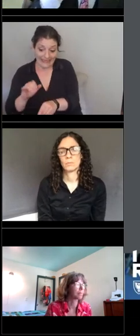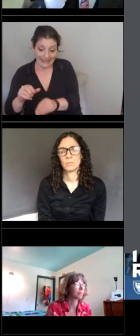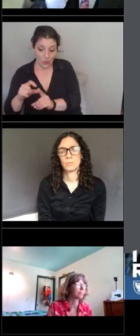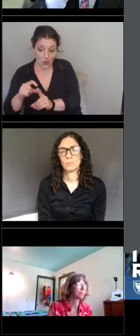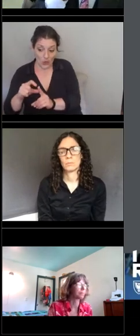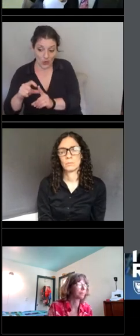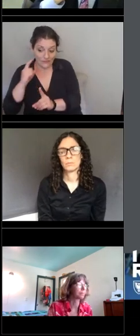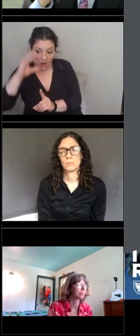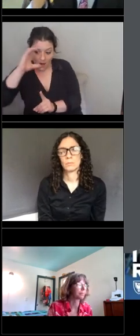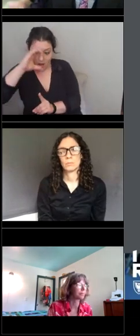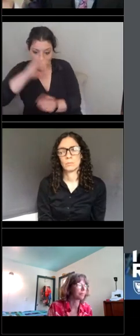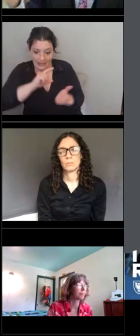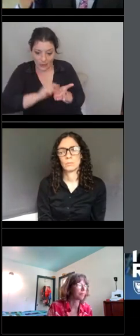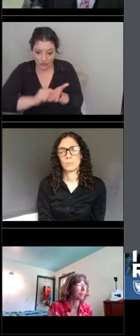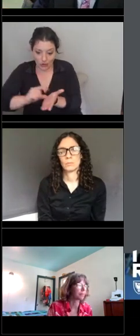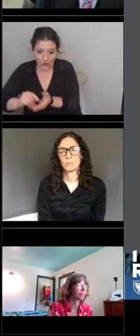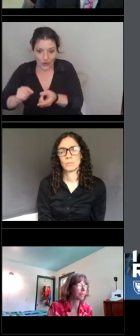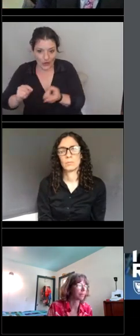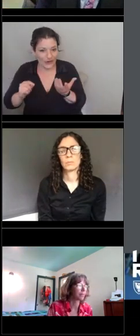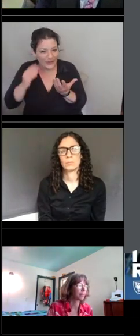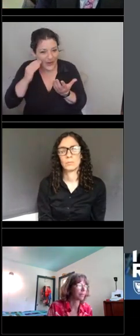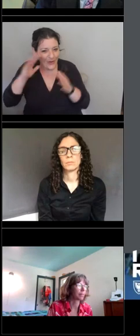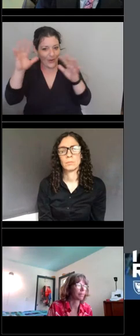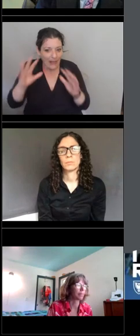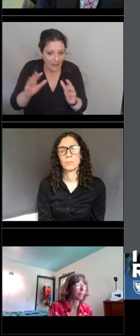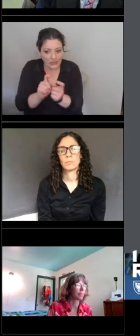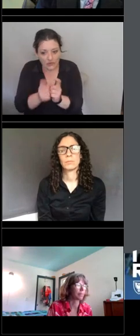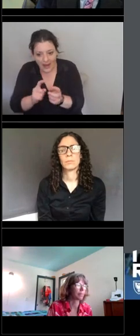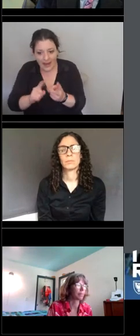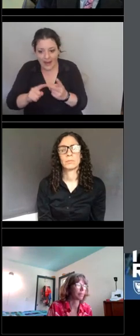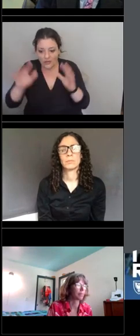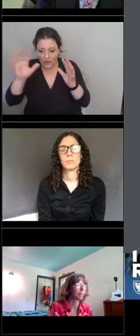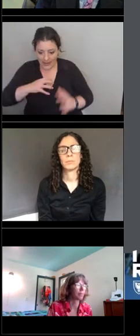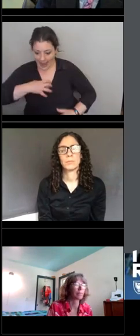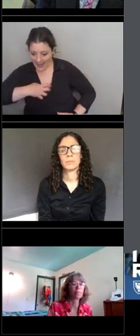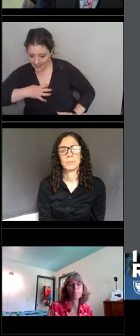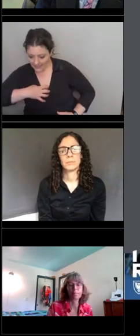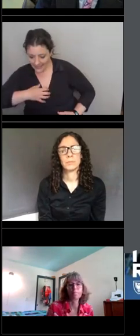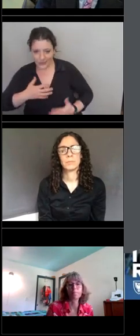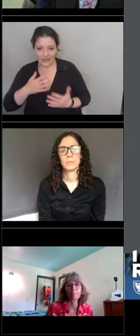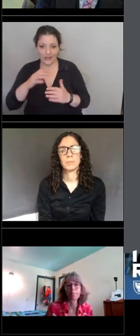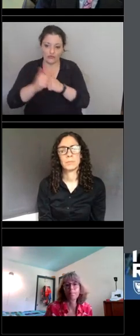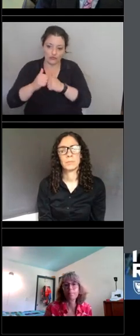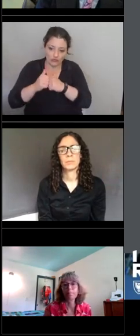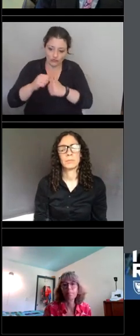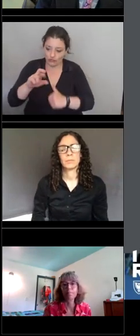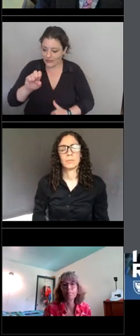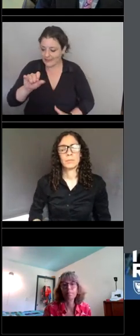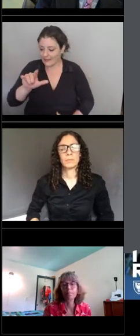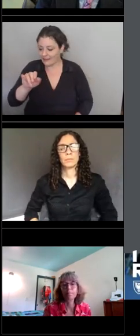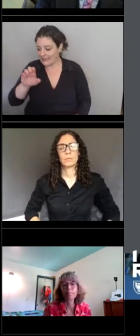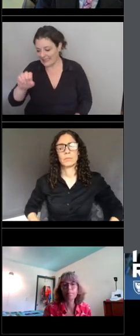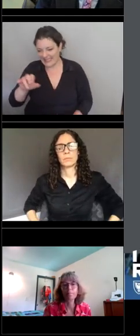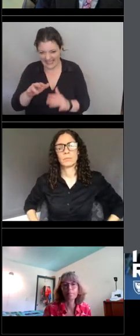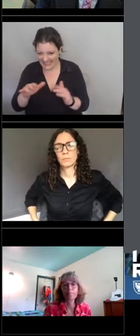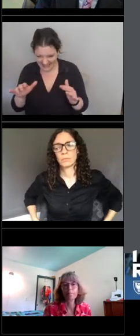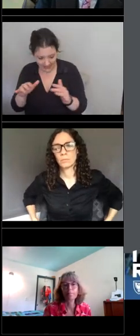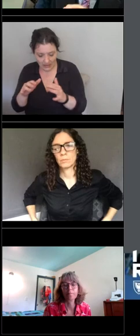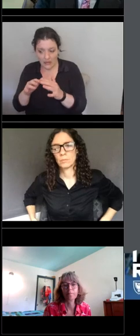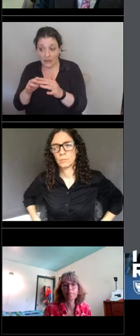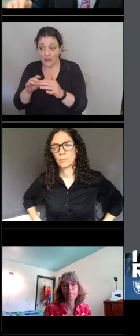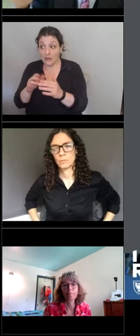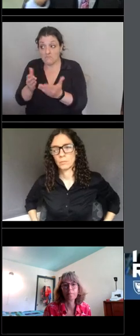adaptation or resiliency. So again, possible that that action might have existed, but if they